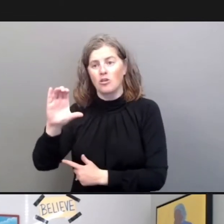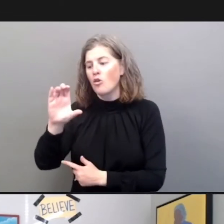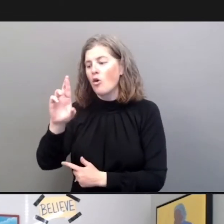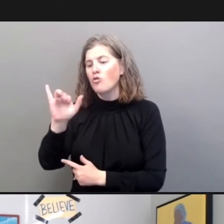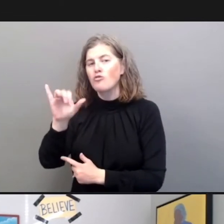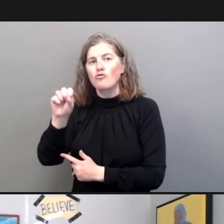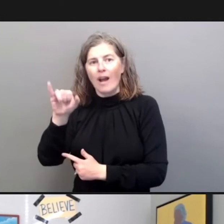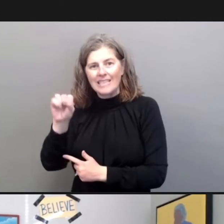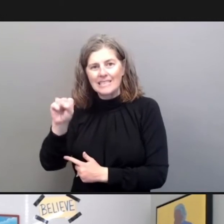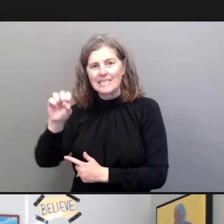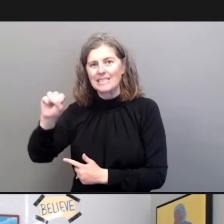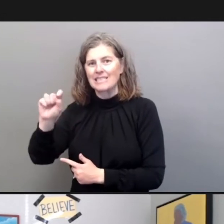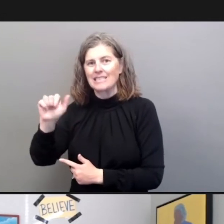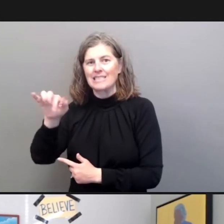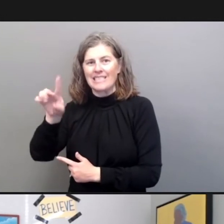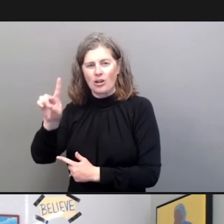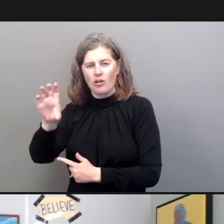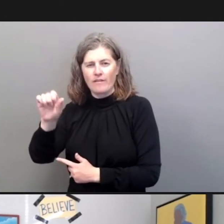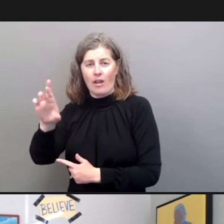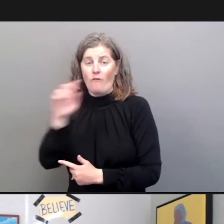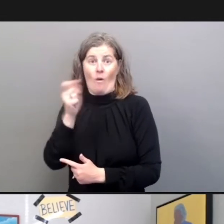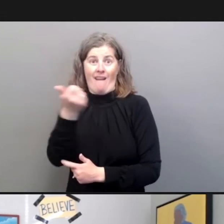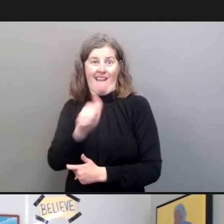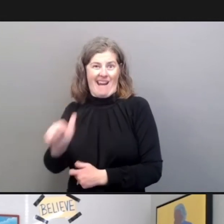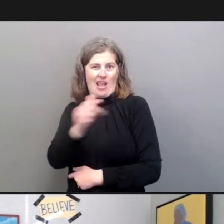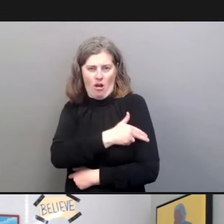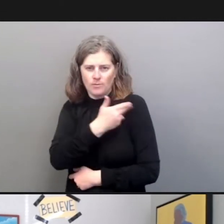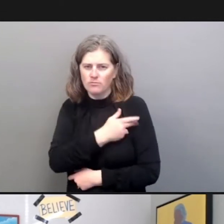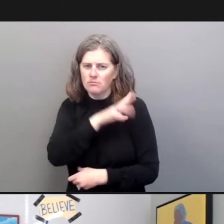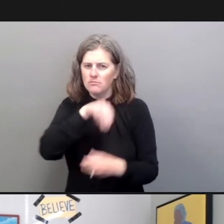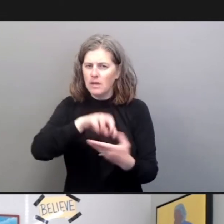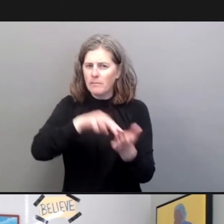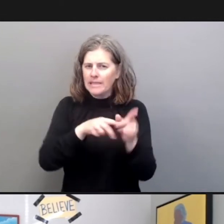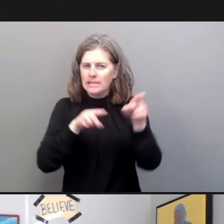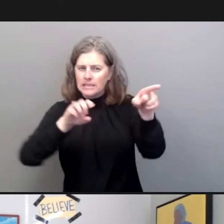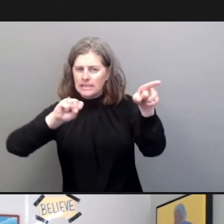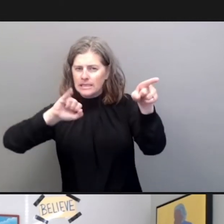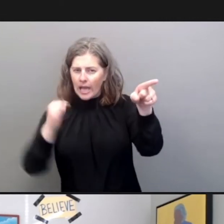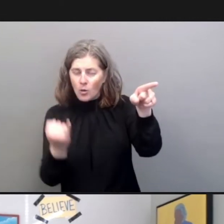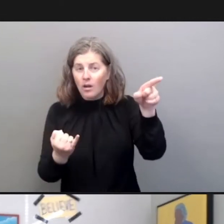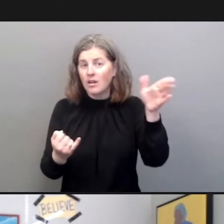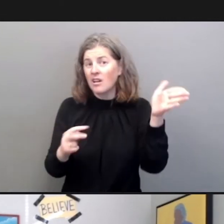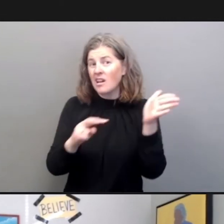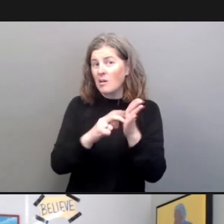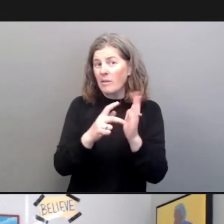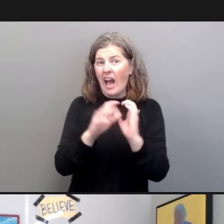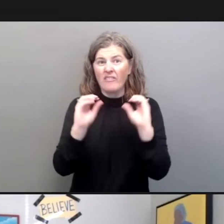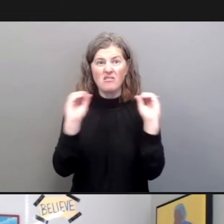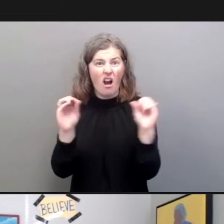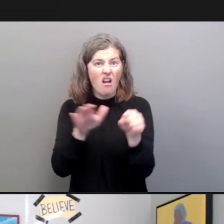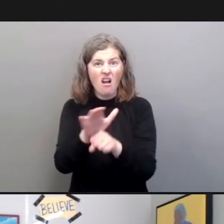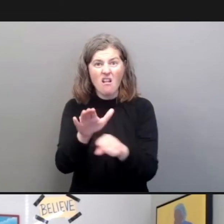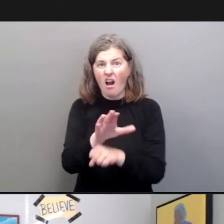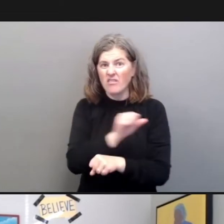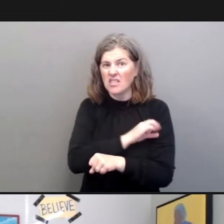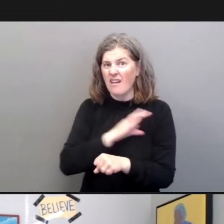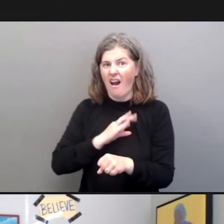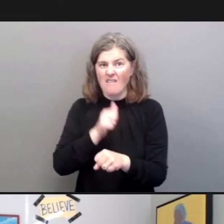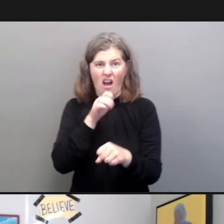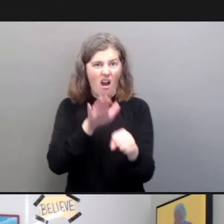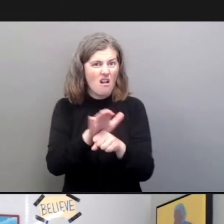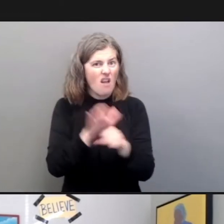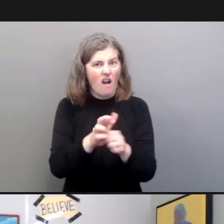hospital when it's declared, and this would of course apply to San Juan, is that they no longer have the resources they need to take care of